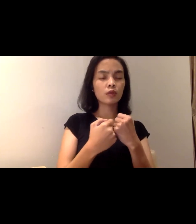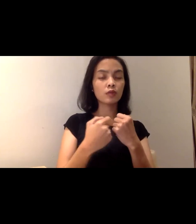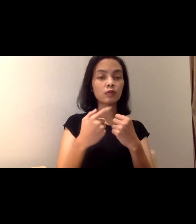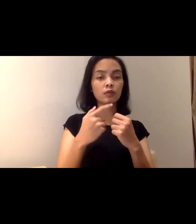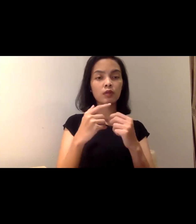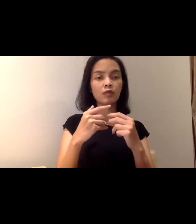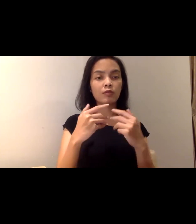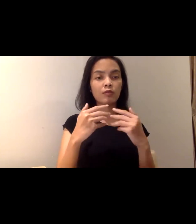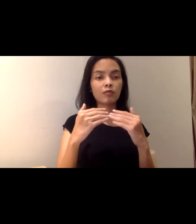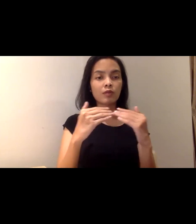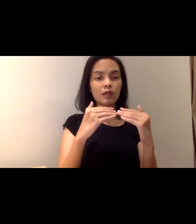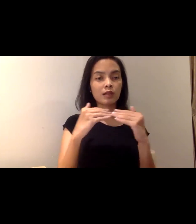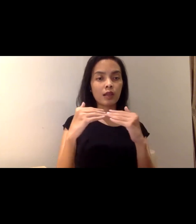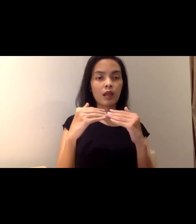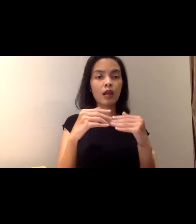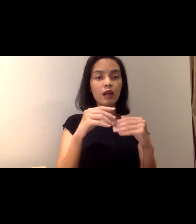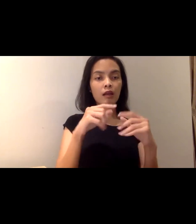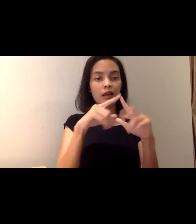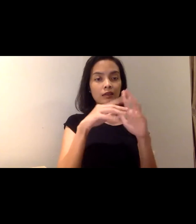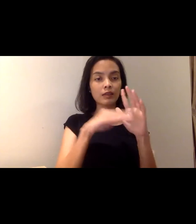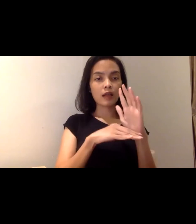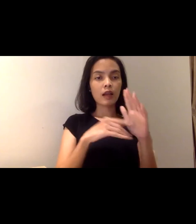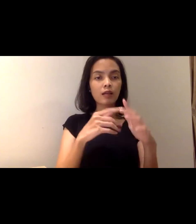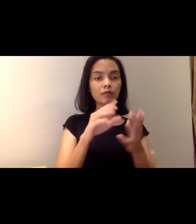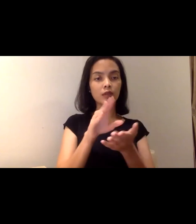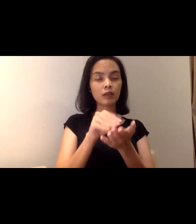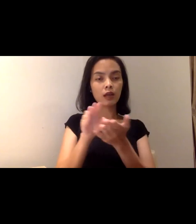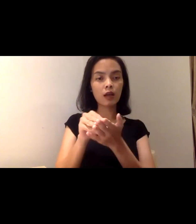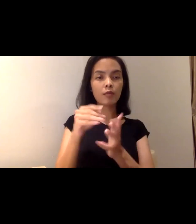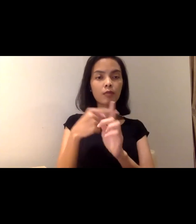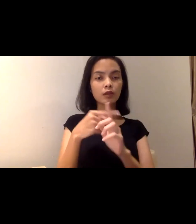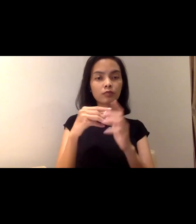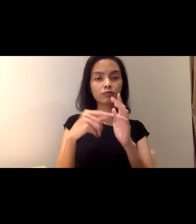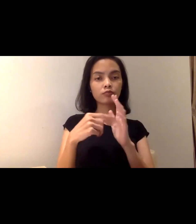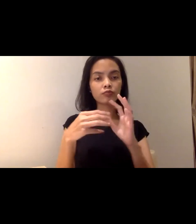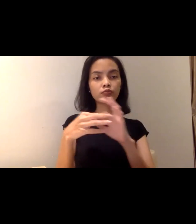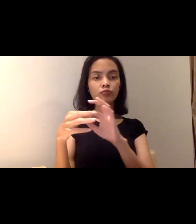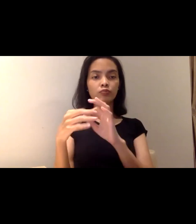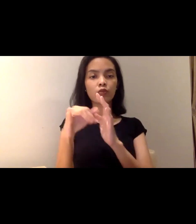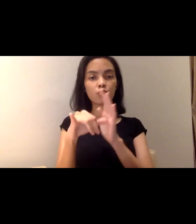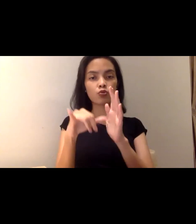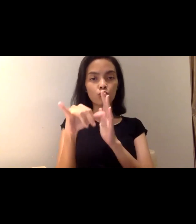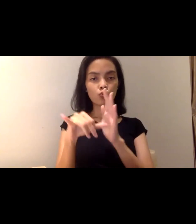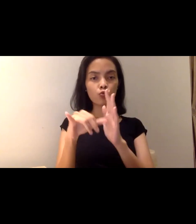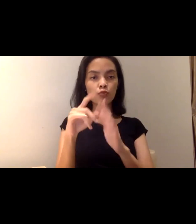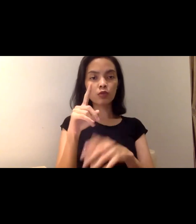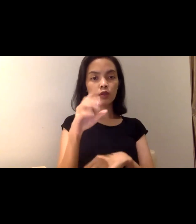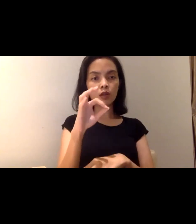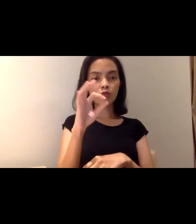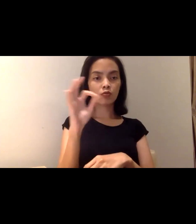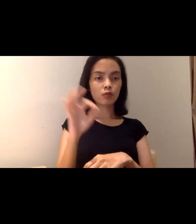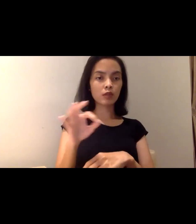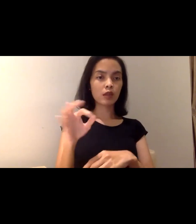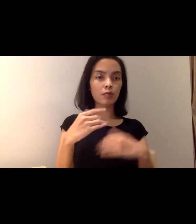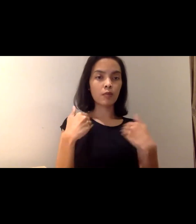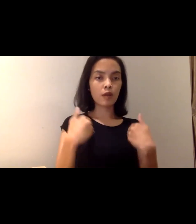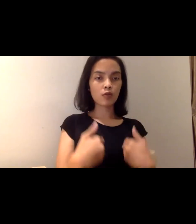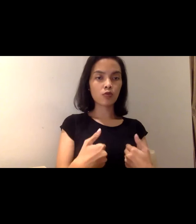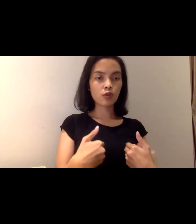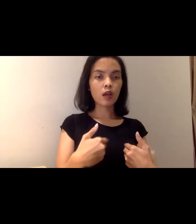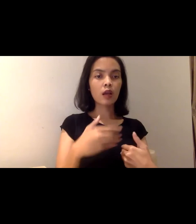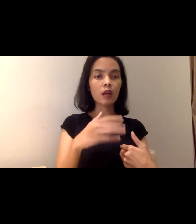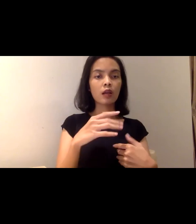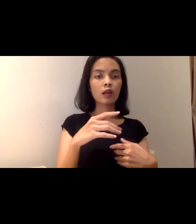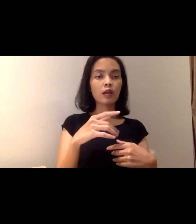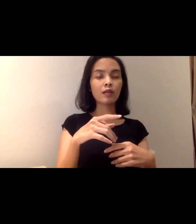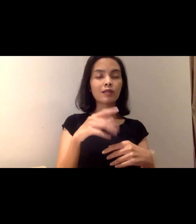on YouTube at a later date. Tonight's 100% webinar session will be in English. For panelists whom would like to listen